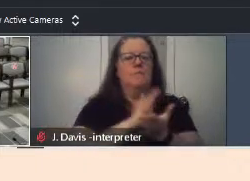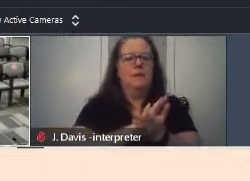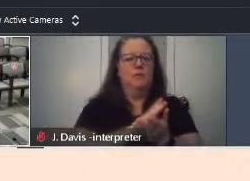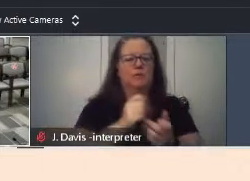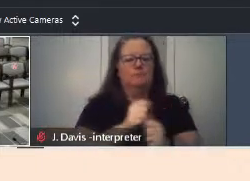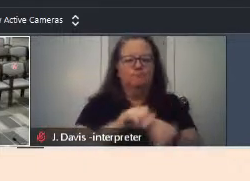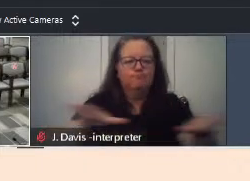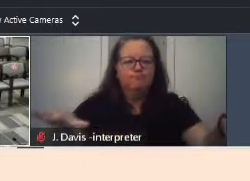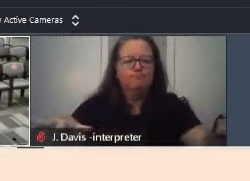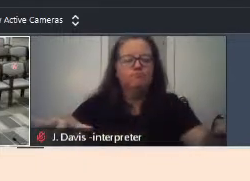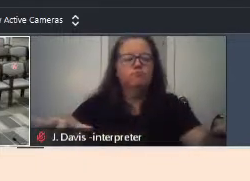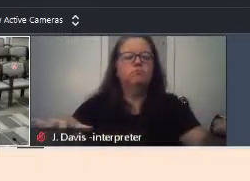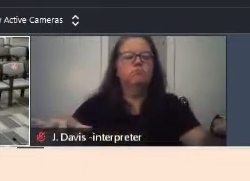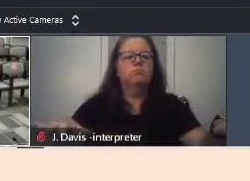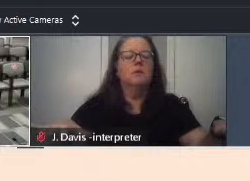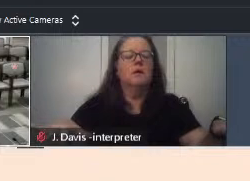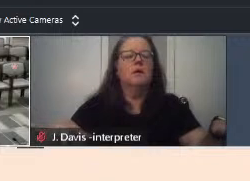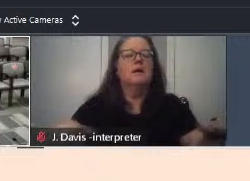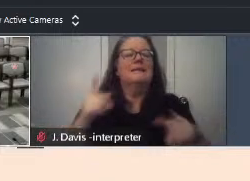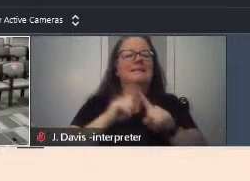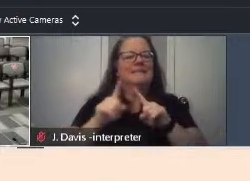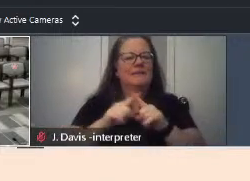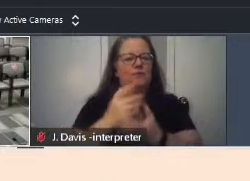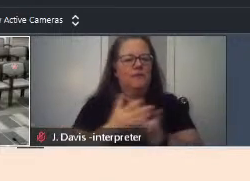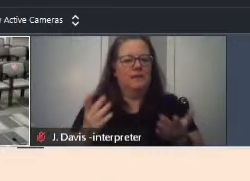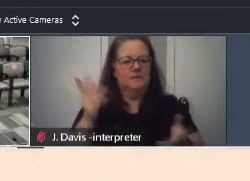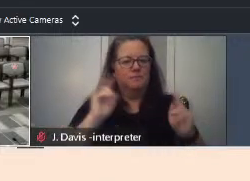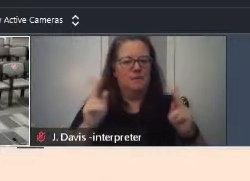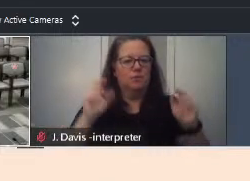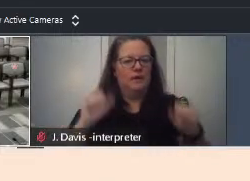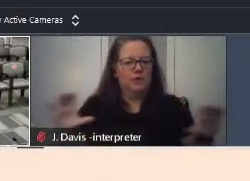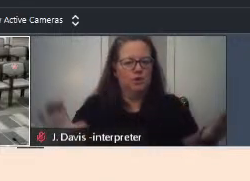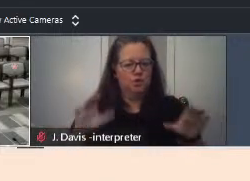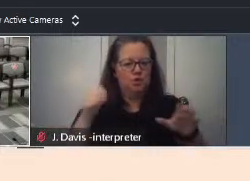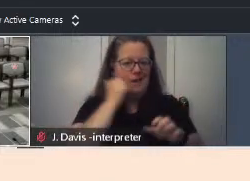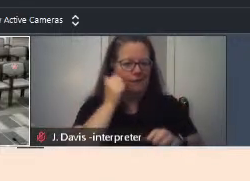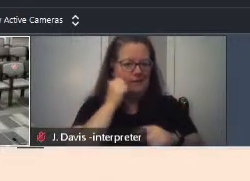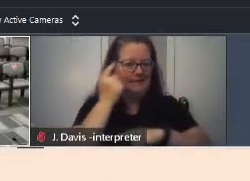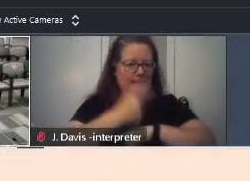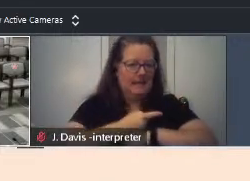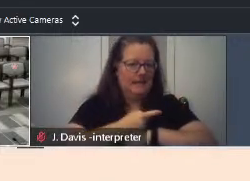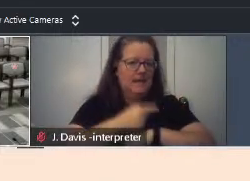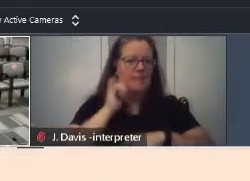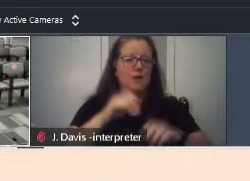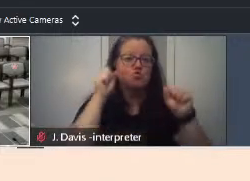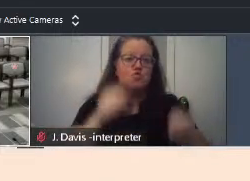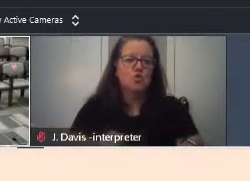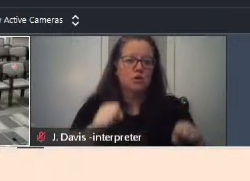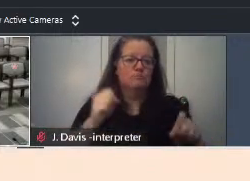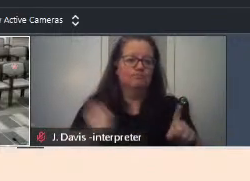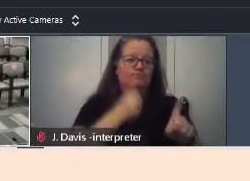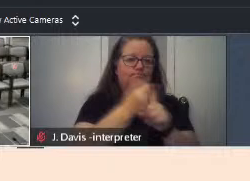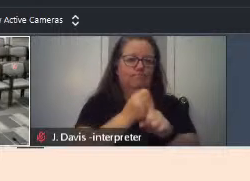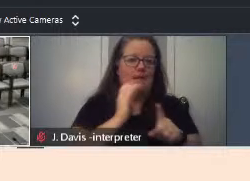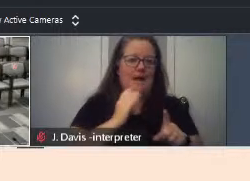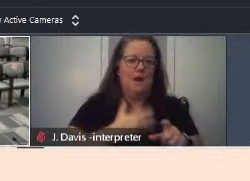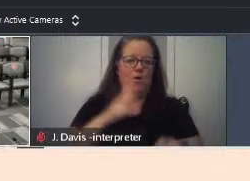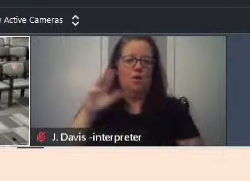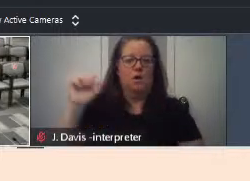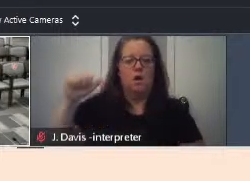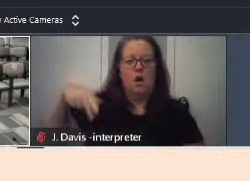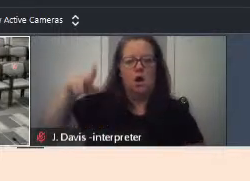do every day that could impact the aquifer. Really would suggest they not do. Next slide.